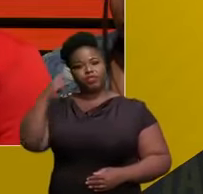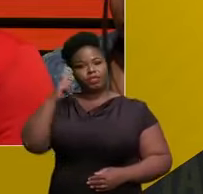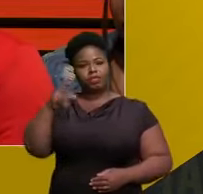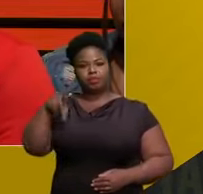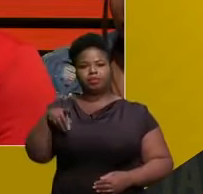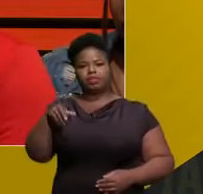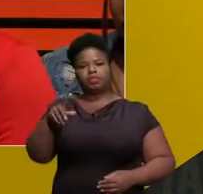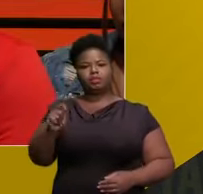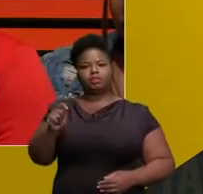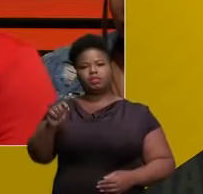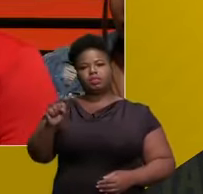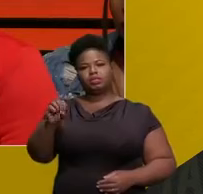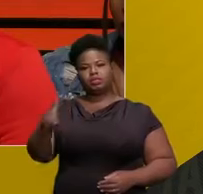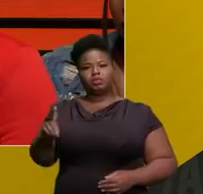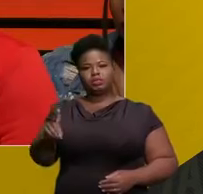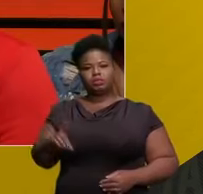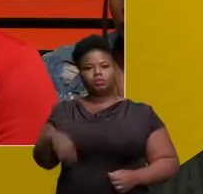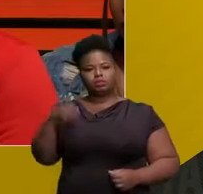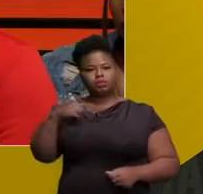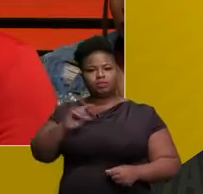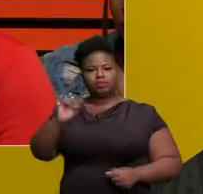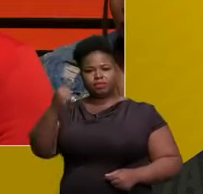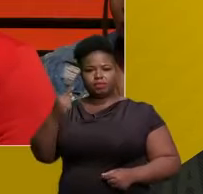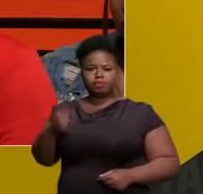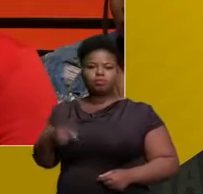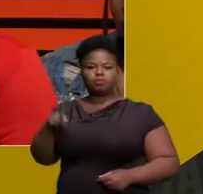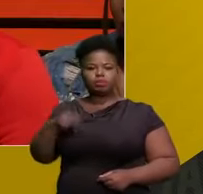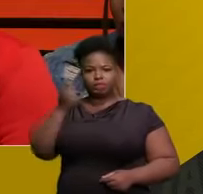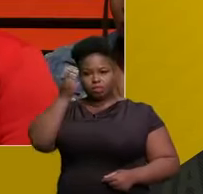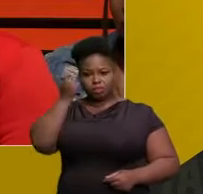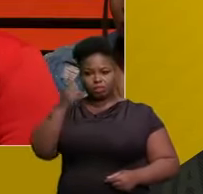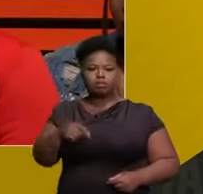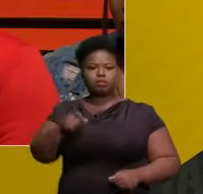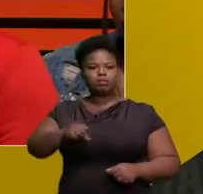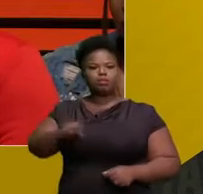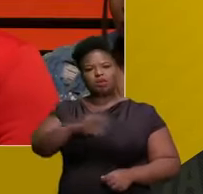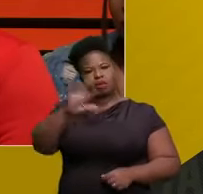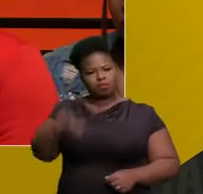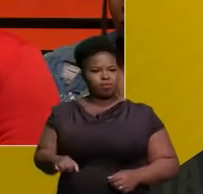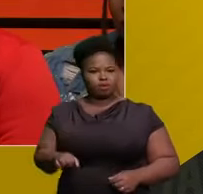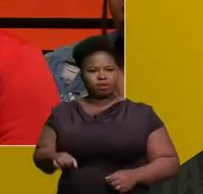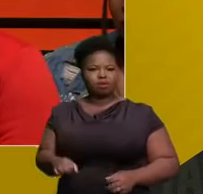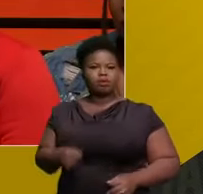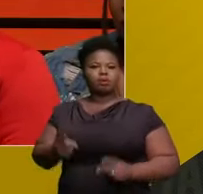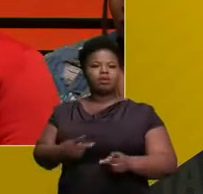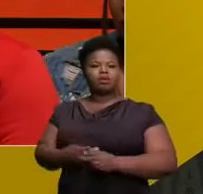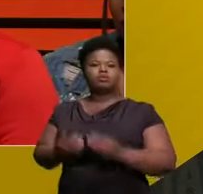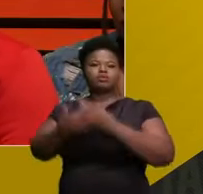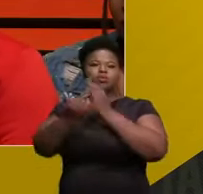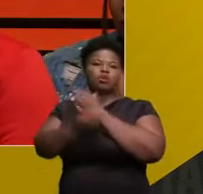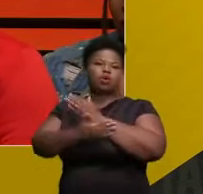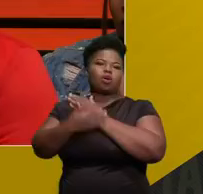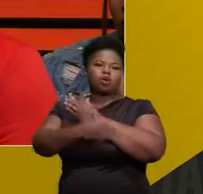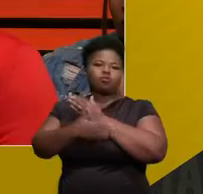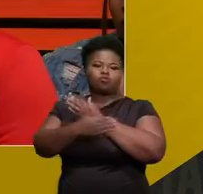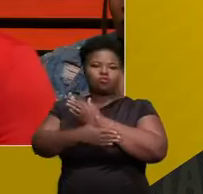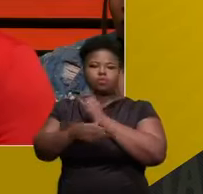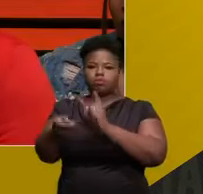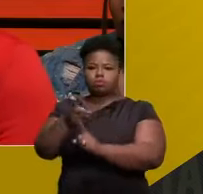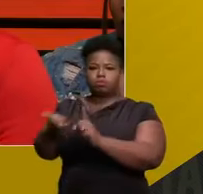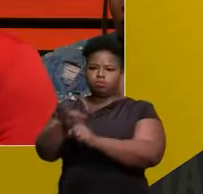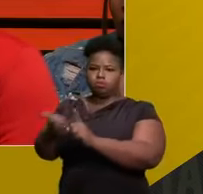iPTSD, or when we talk about trauma, we first of all have to understand that South Africa on its own is a country that is very